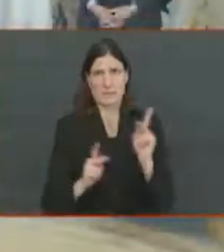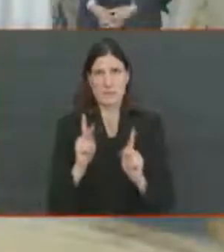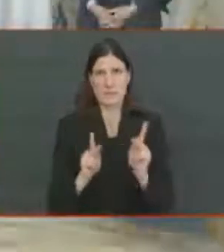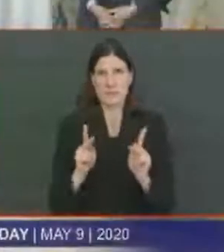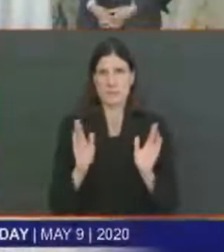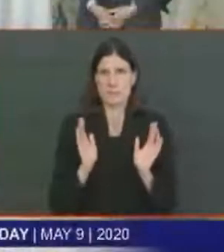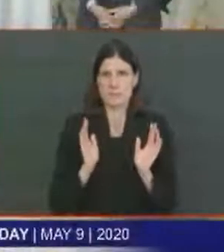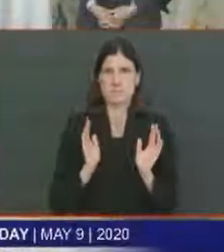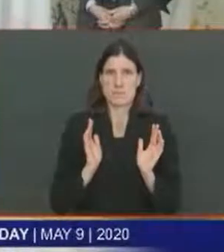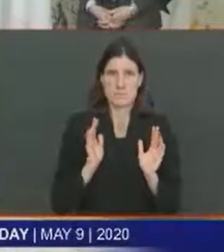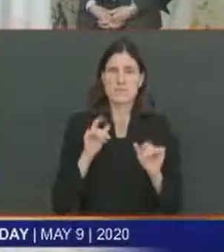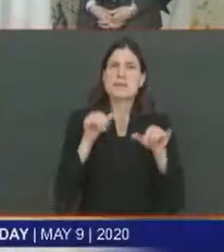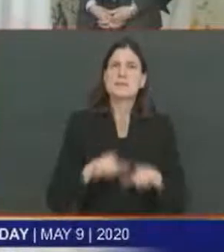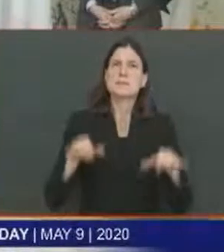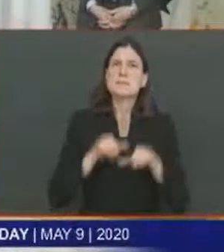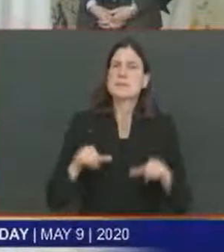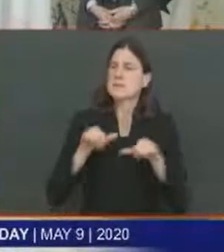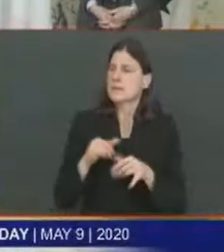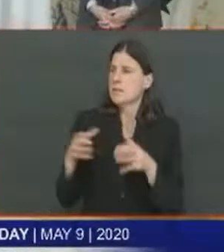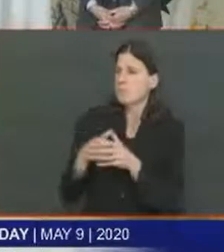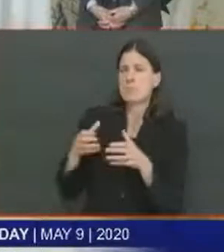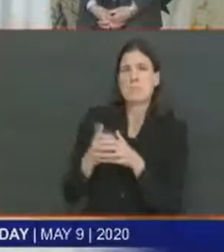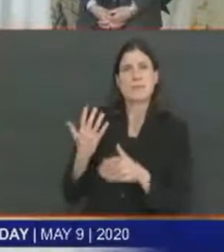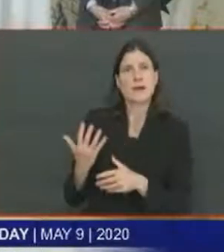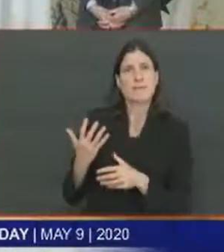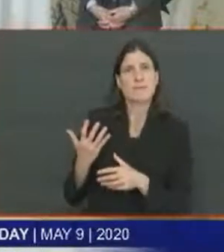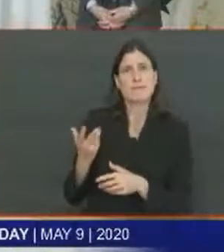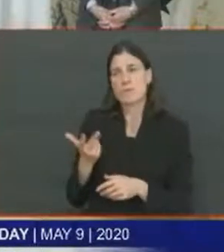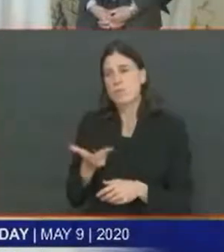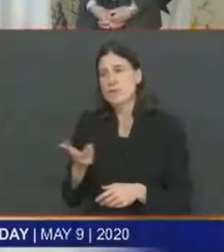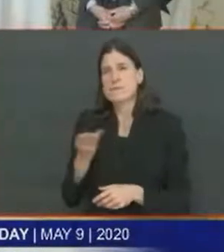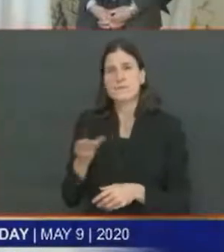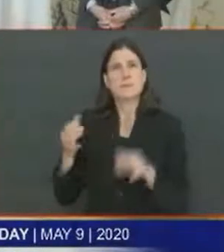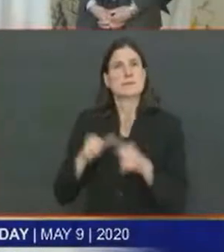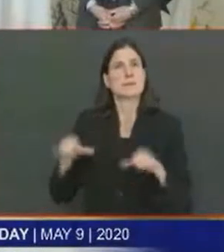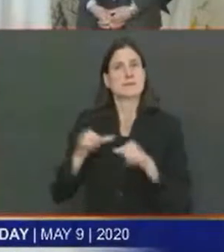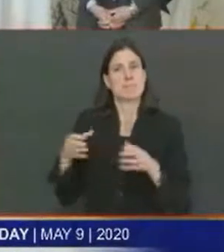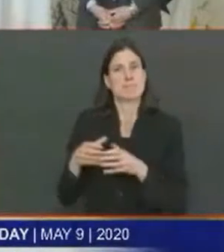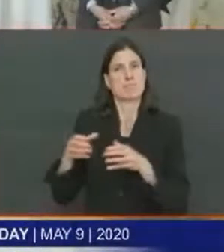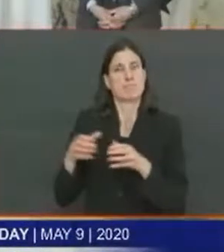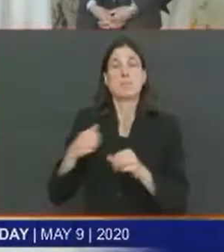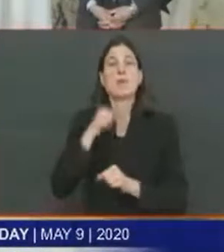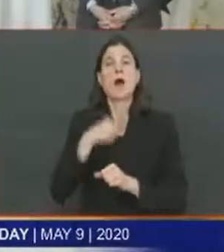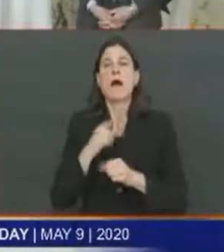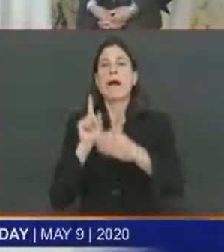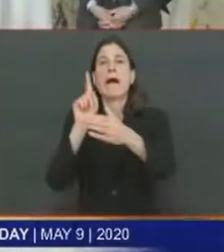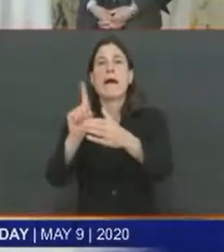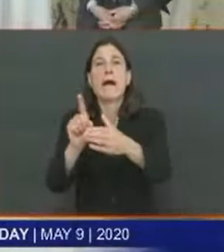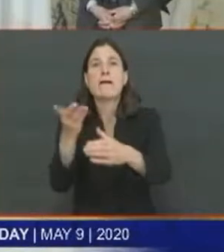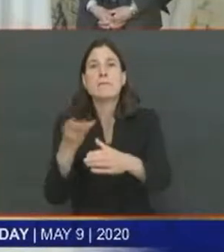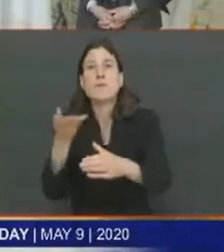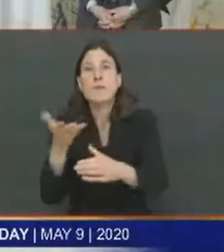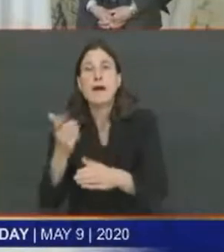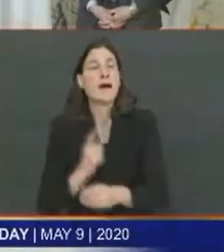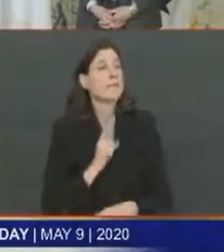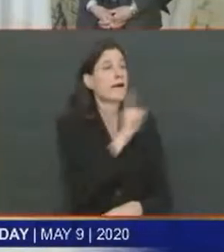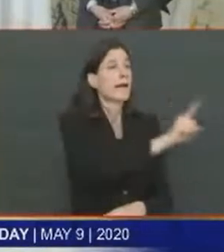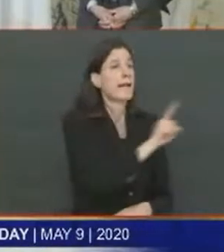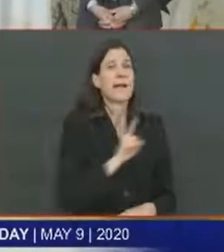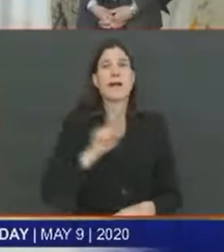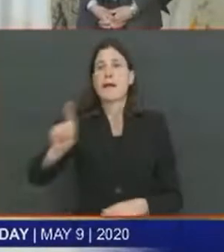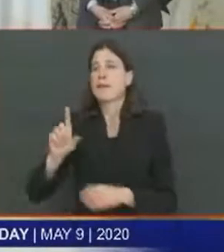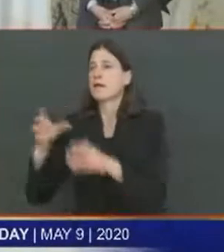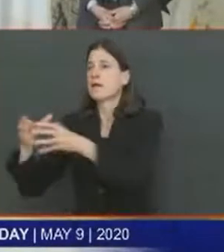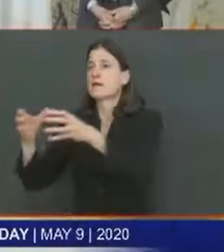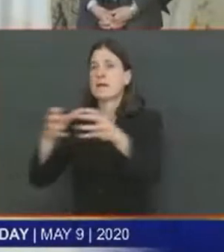of the game right now, next couple weeks, phase 1, keep your social network limited. We're in a very good place.